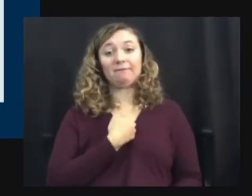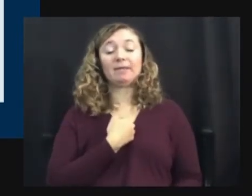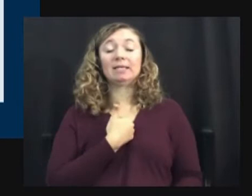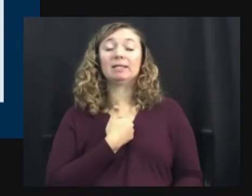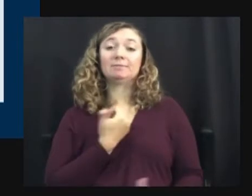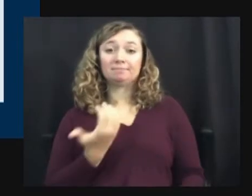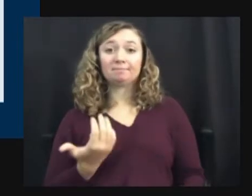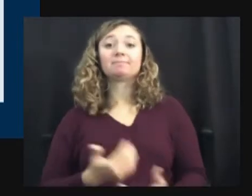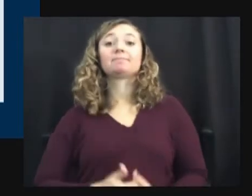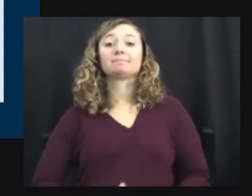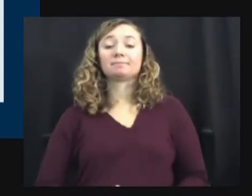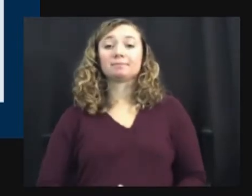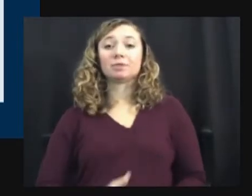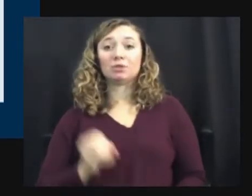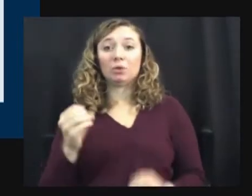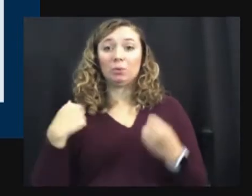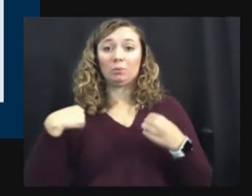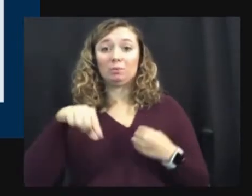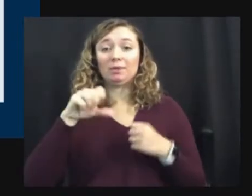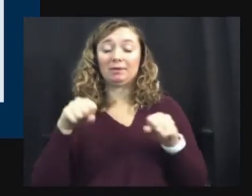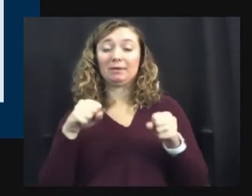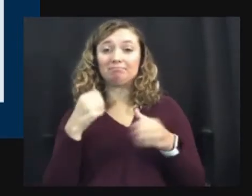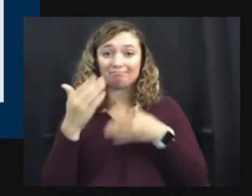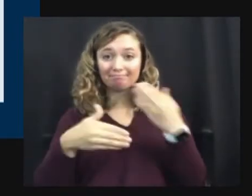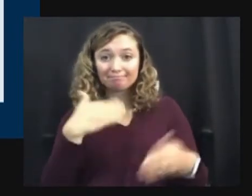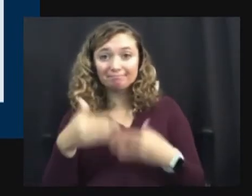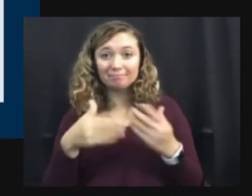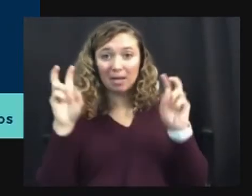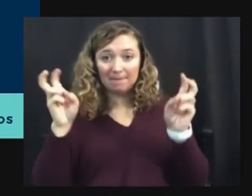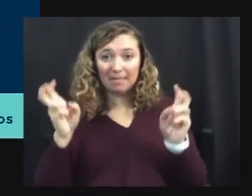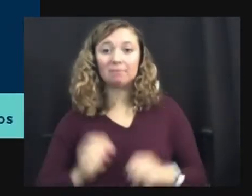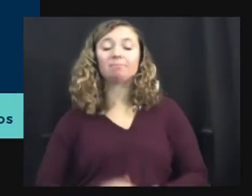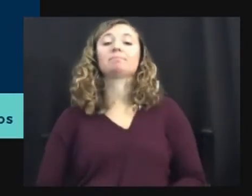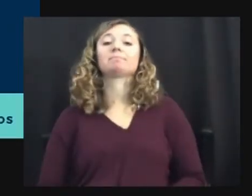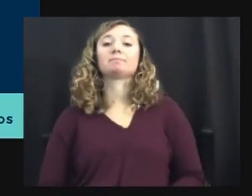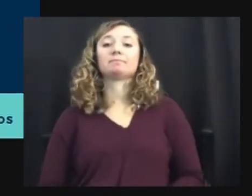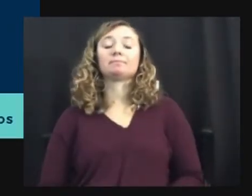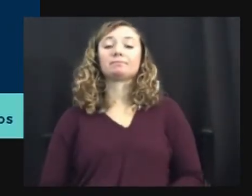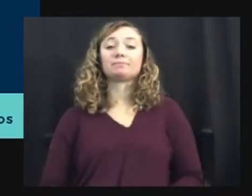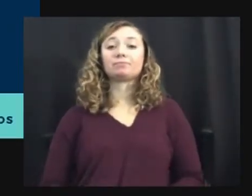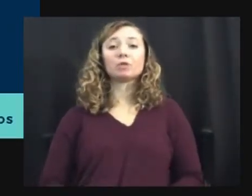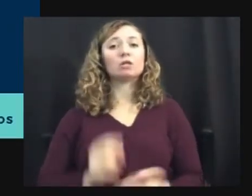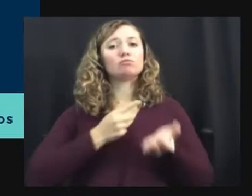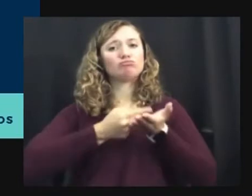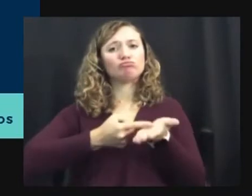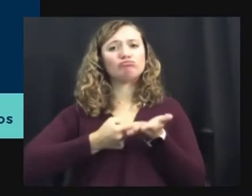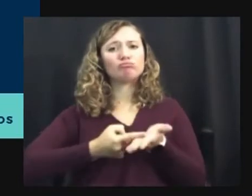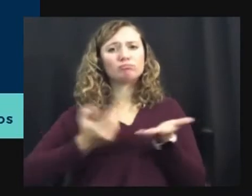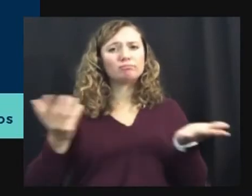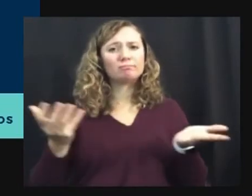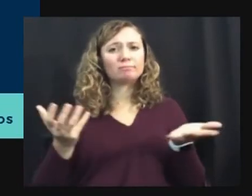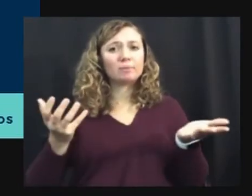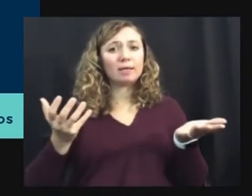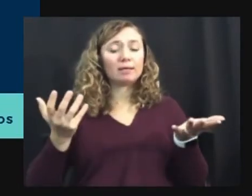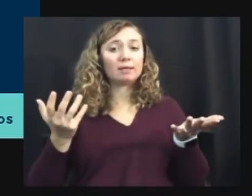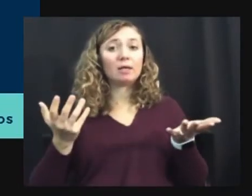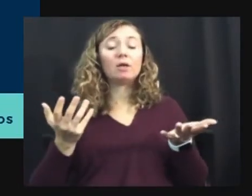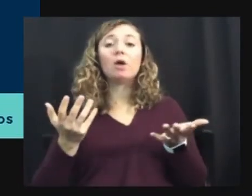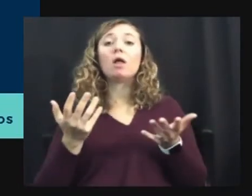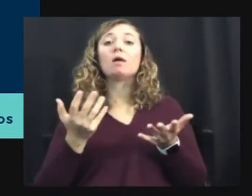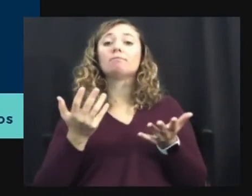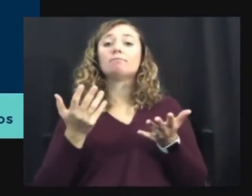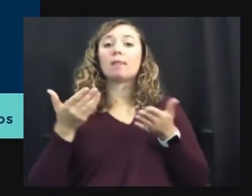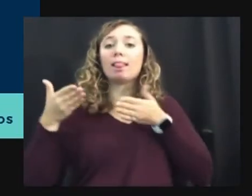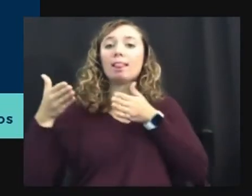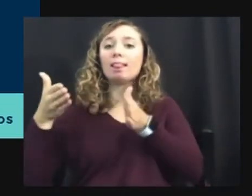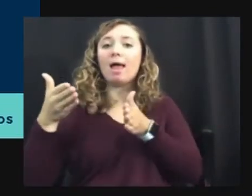so we can stay on topic. We're going to be talking today about letting autistic